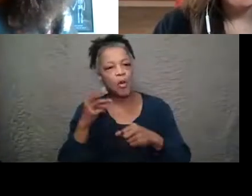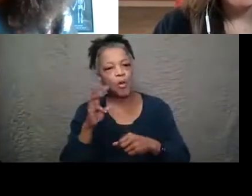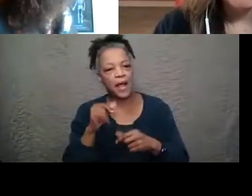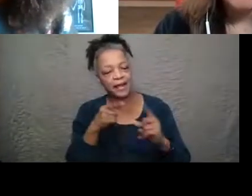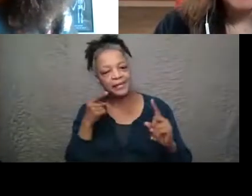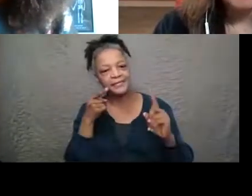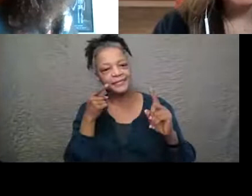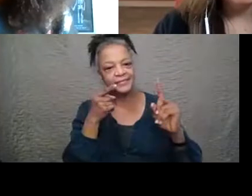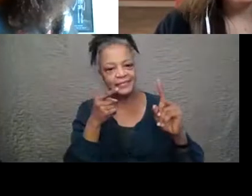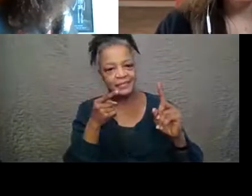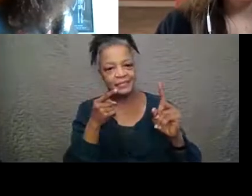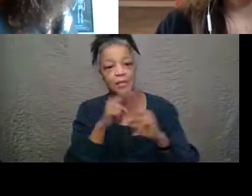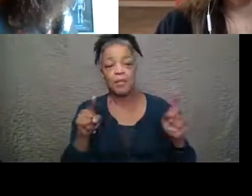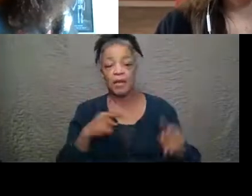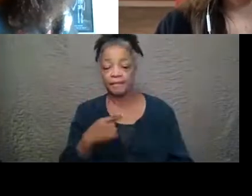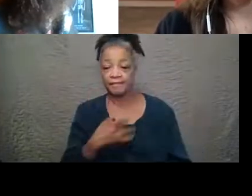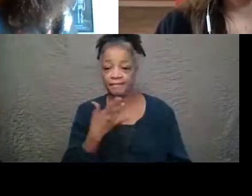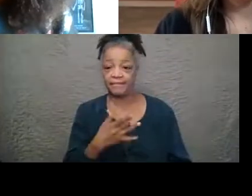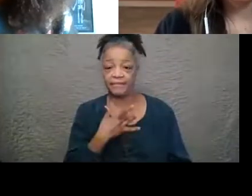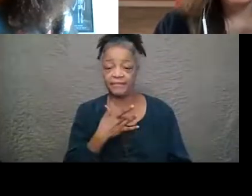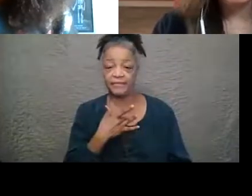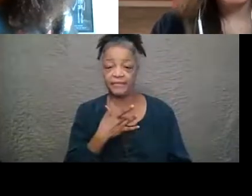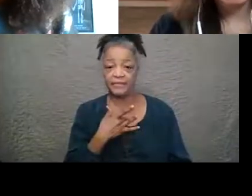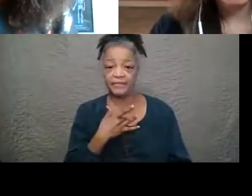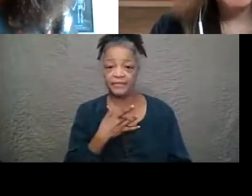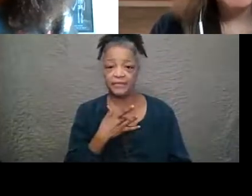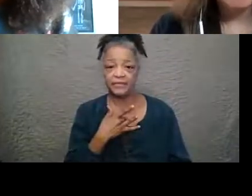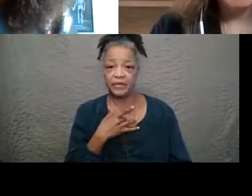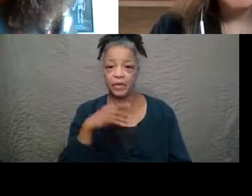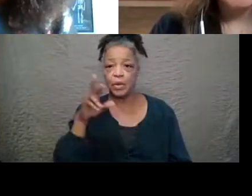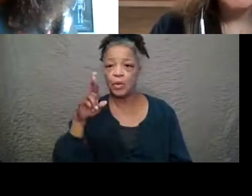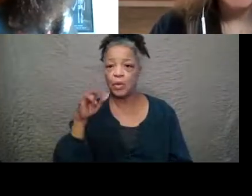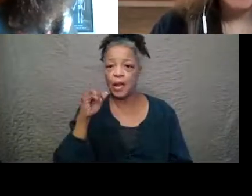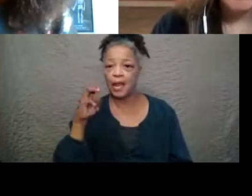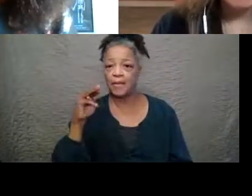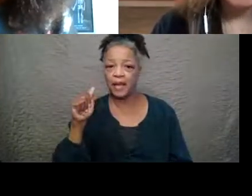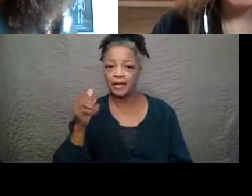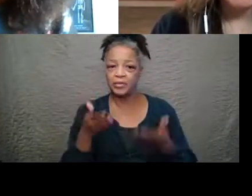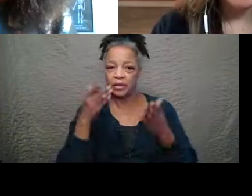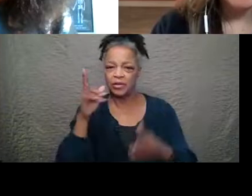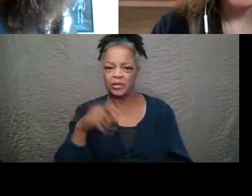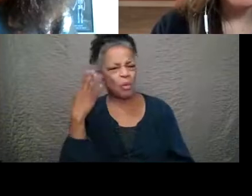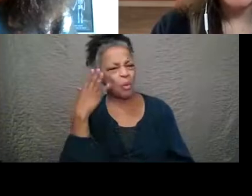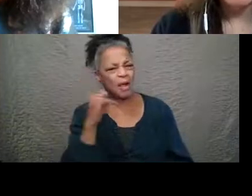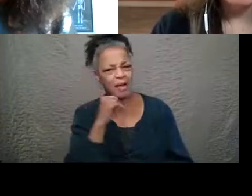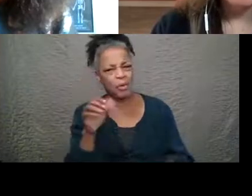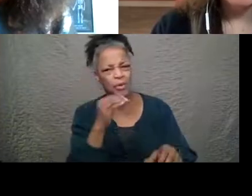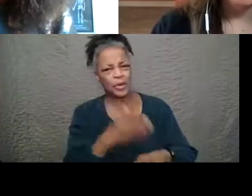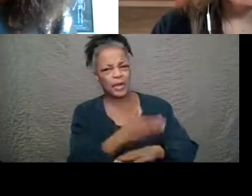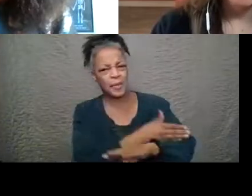But I do think that there's this question that Rima's bringing up about like, well, why aren't we doing it better?